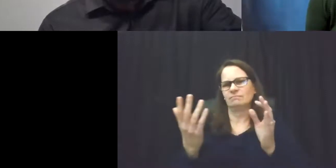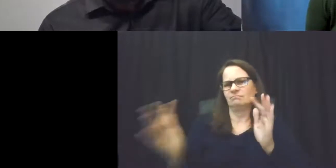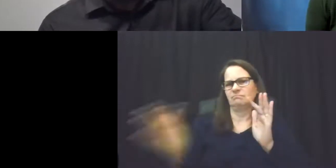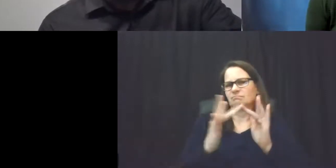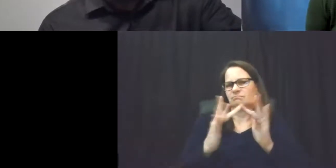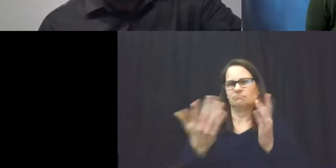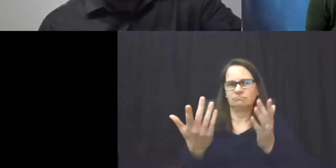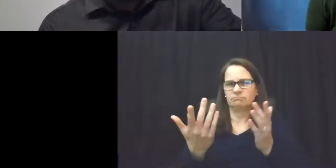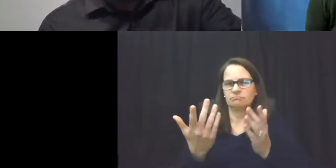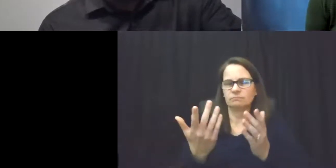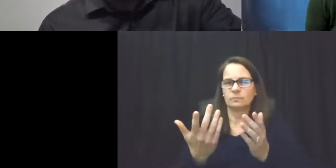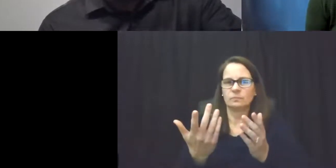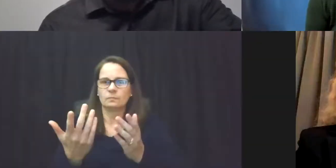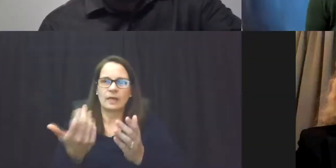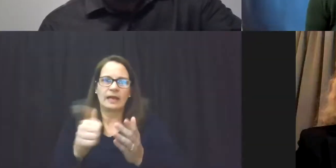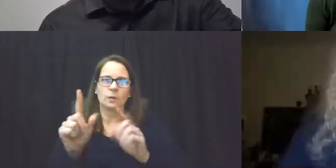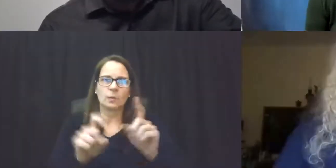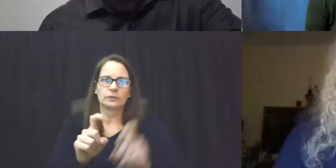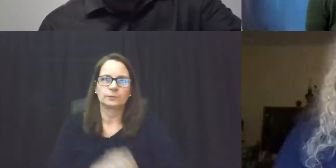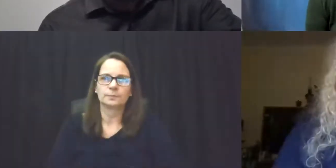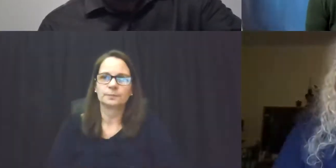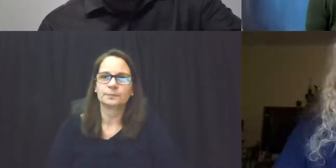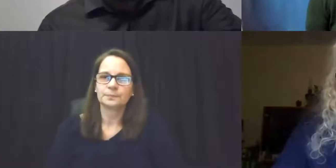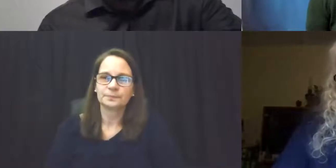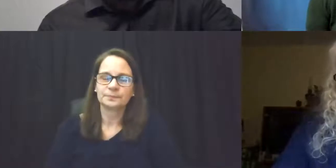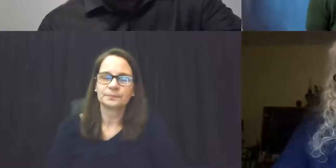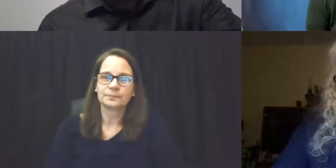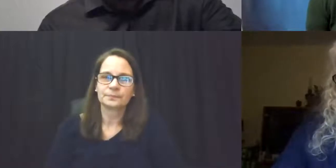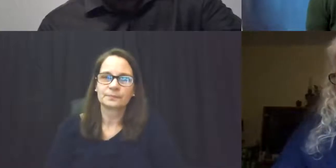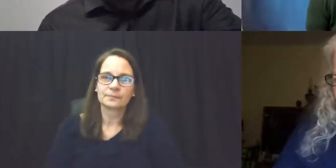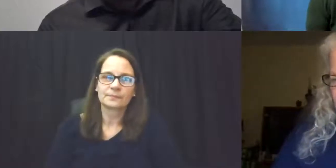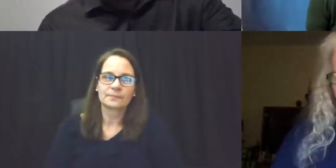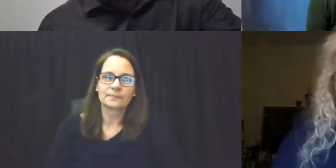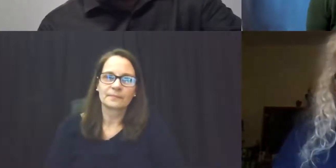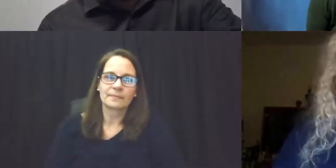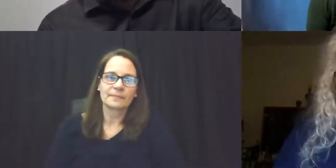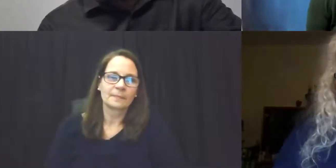you wish you had asked, feel free to reach out to me for any questions.